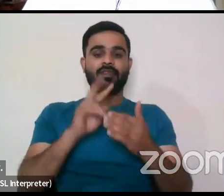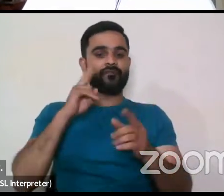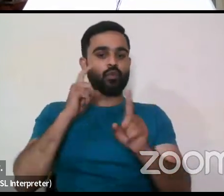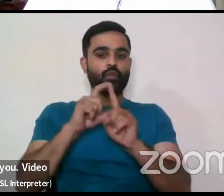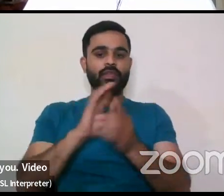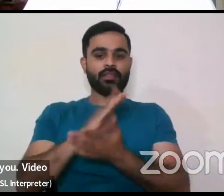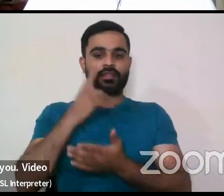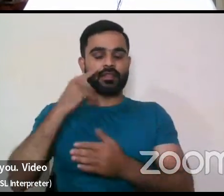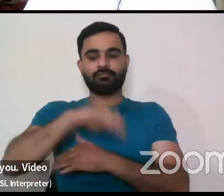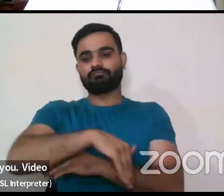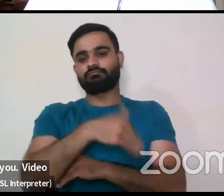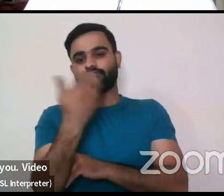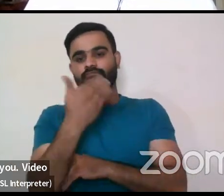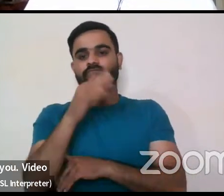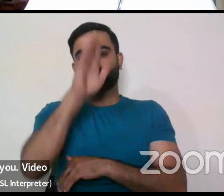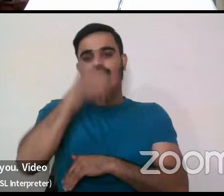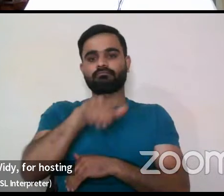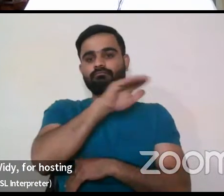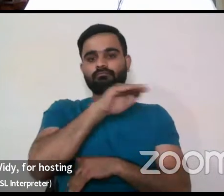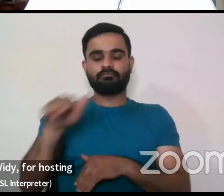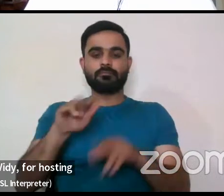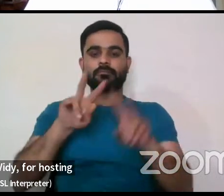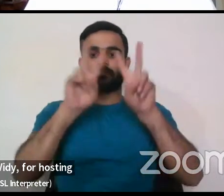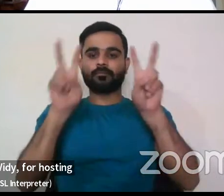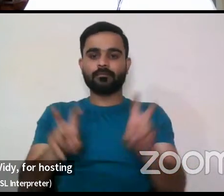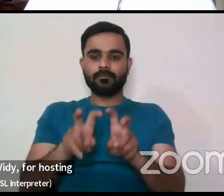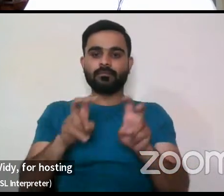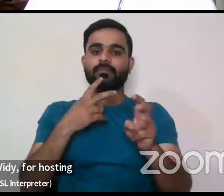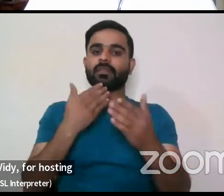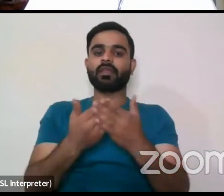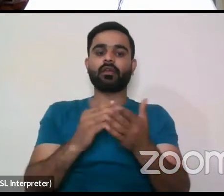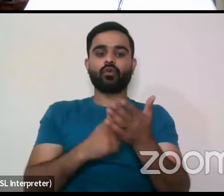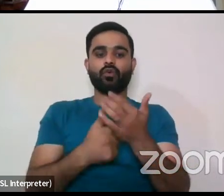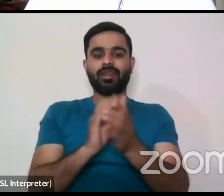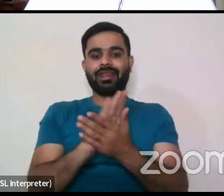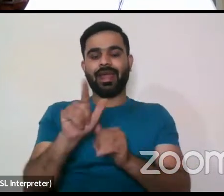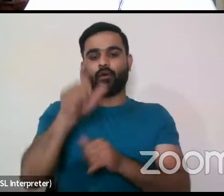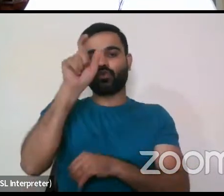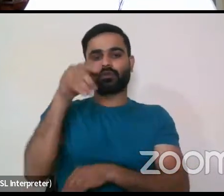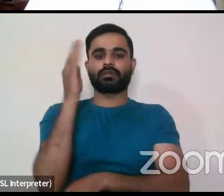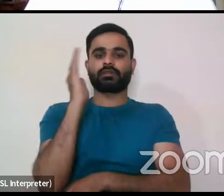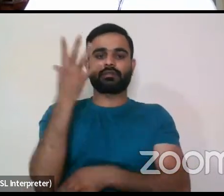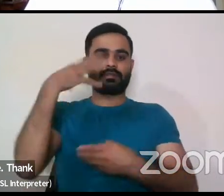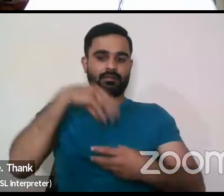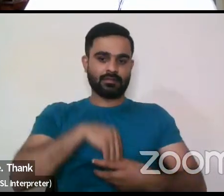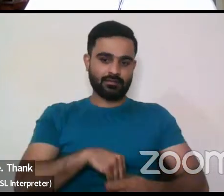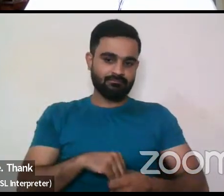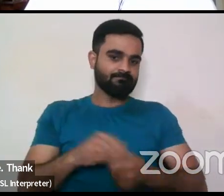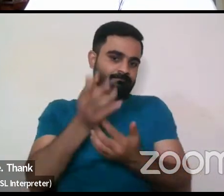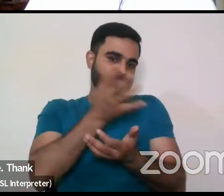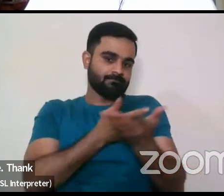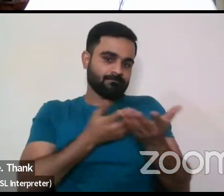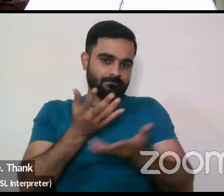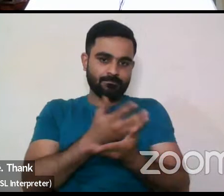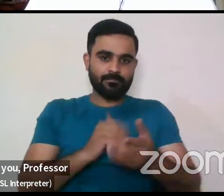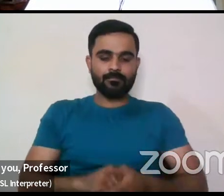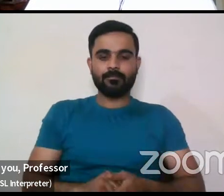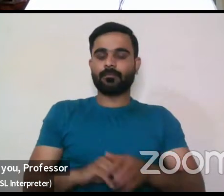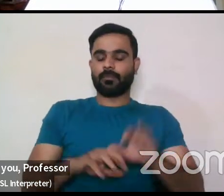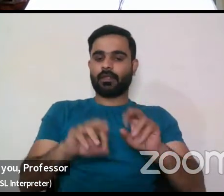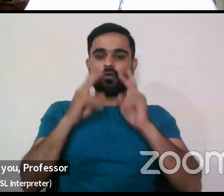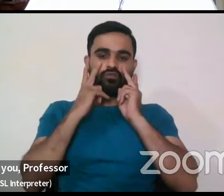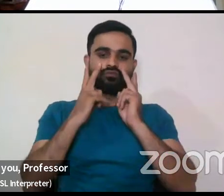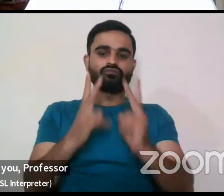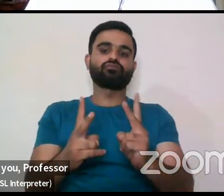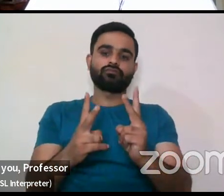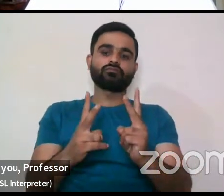hosting this webinar. It is a real pleasure to be here. Thank you, Professor Rahul Singh, for being here, for agreeing to be a discussant. I'm very much looking forward